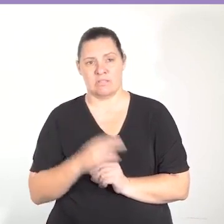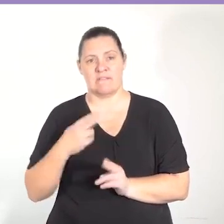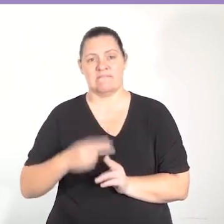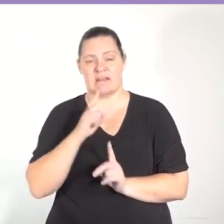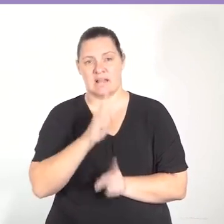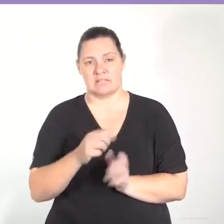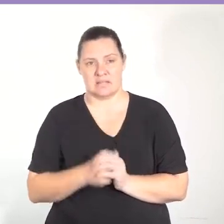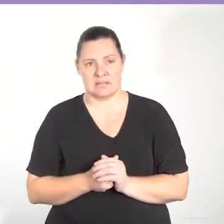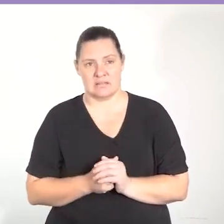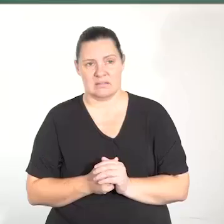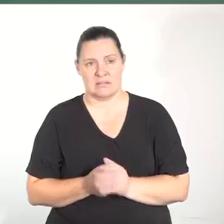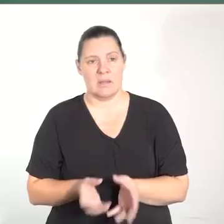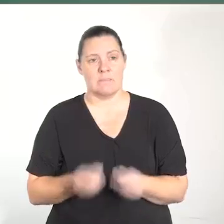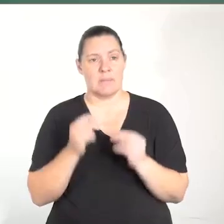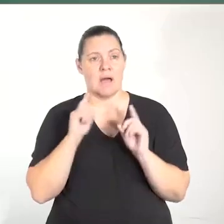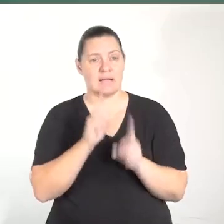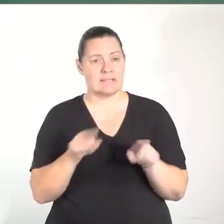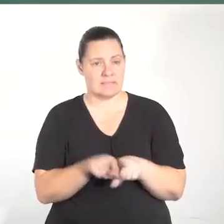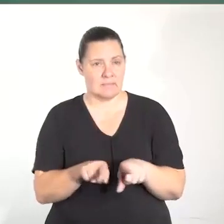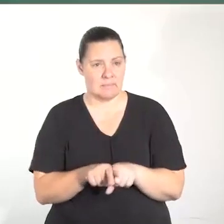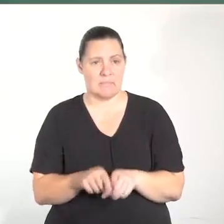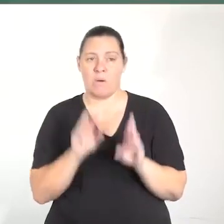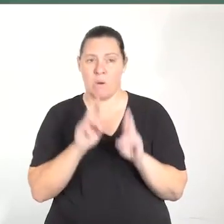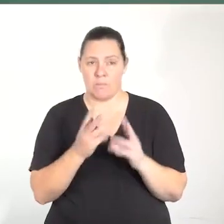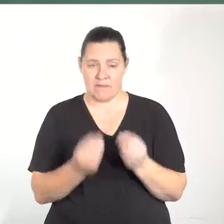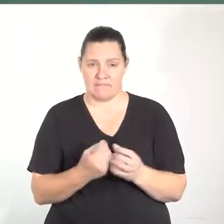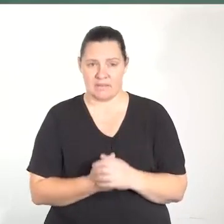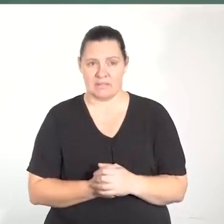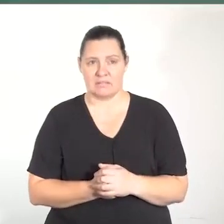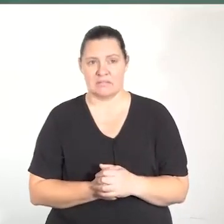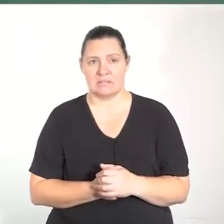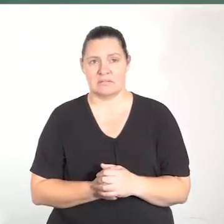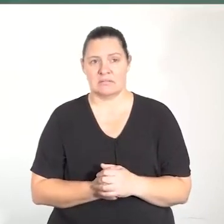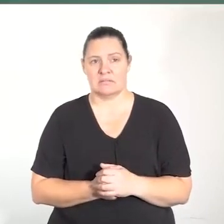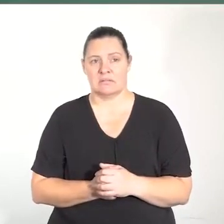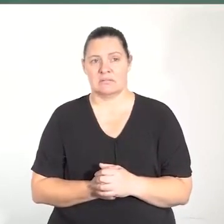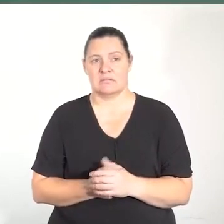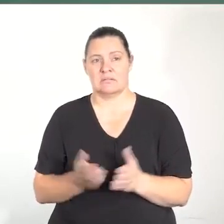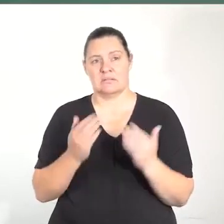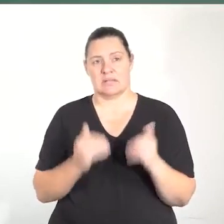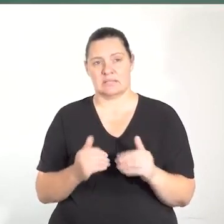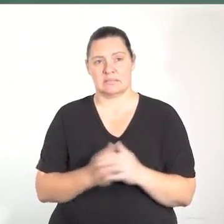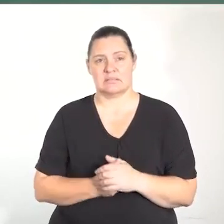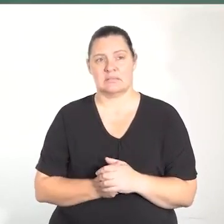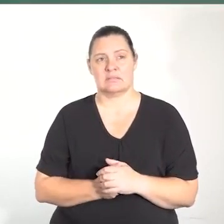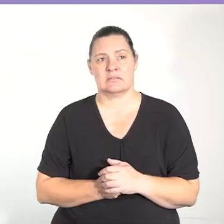24 as the final answer. Did you also get the same answer? I really hope you did. So let's move on to the next one.